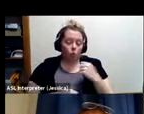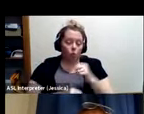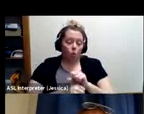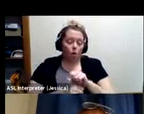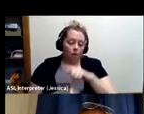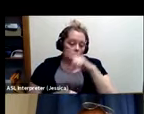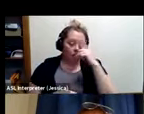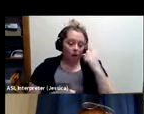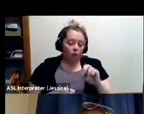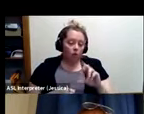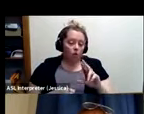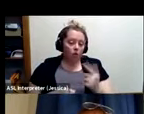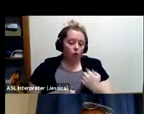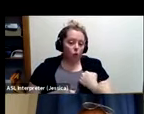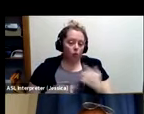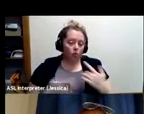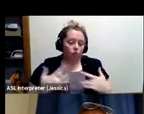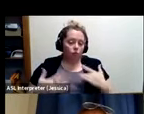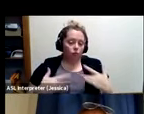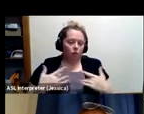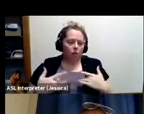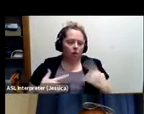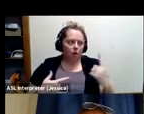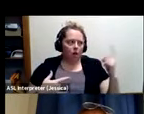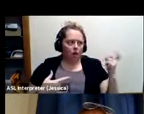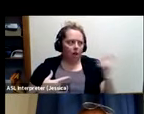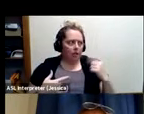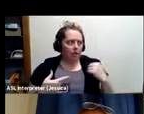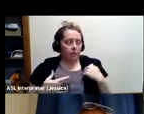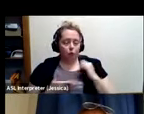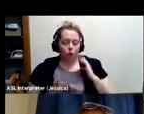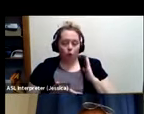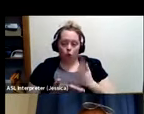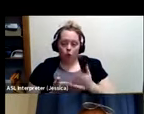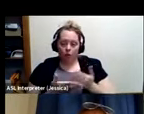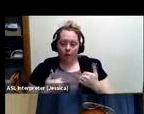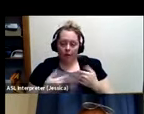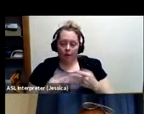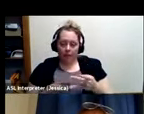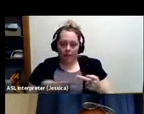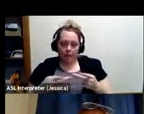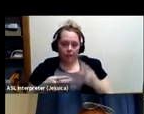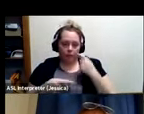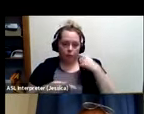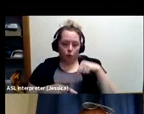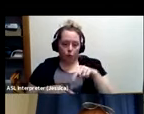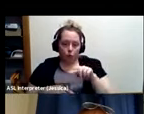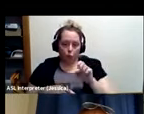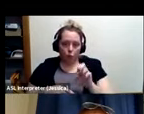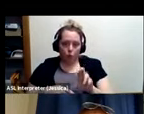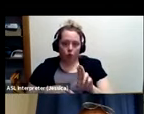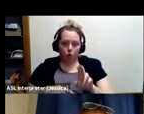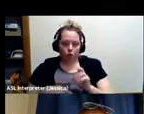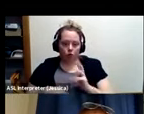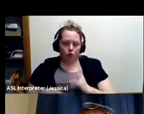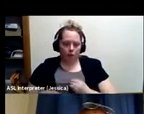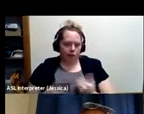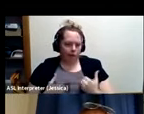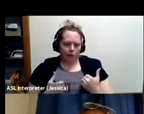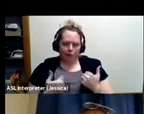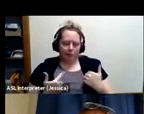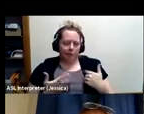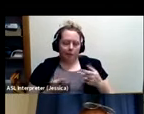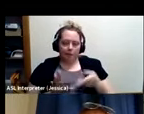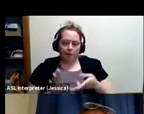it. And I was asked to stop holding space for queer and trans youth. So obviously that wasn't a good fit for me. I moved on. I ended up at an